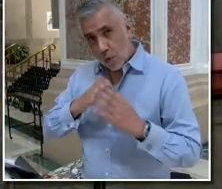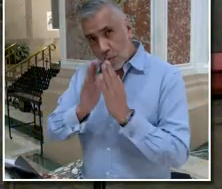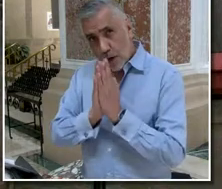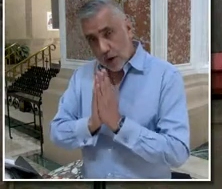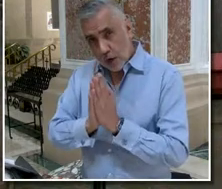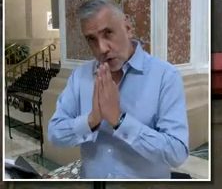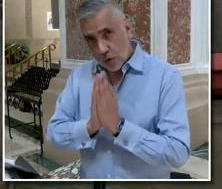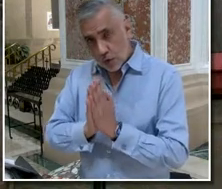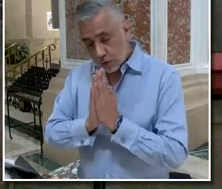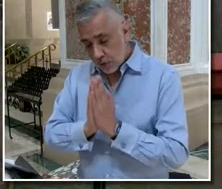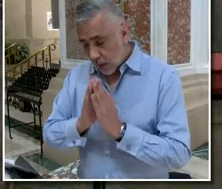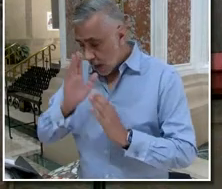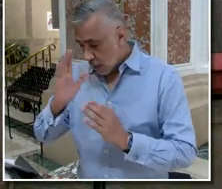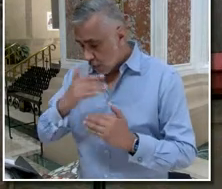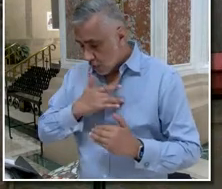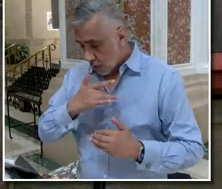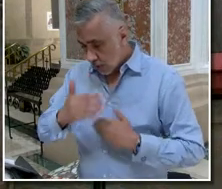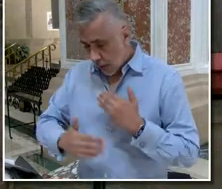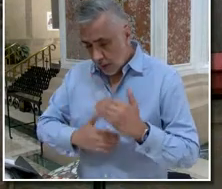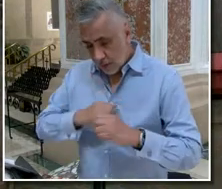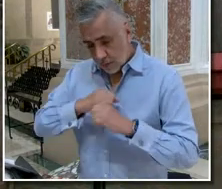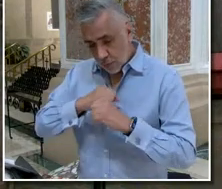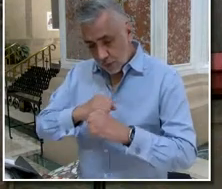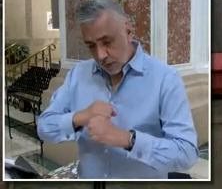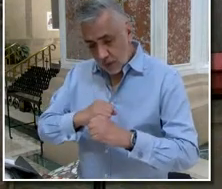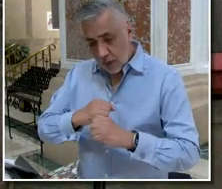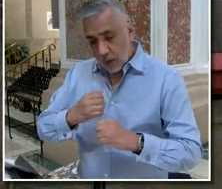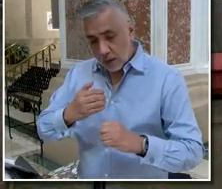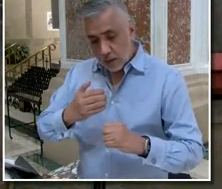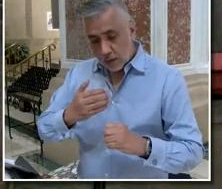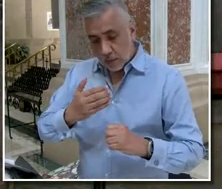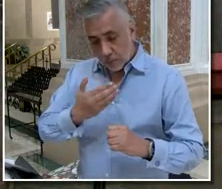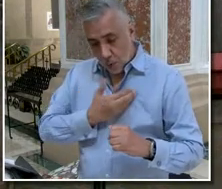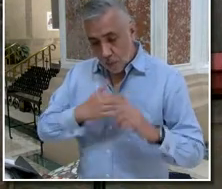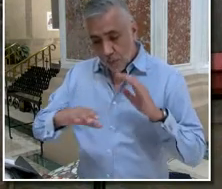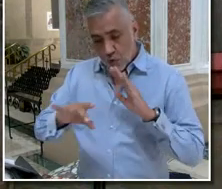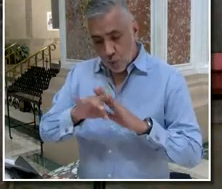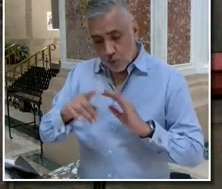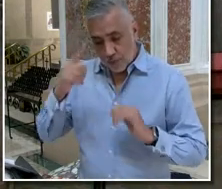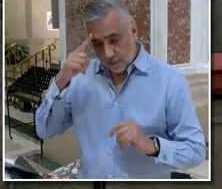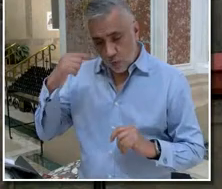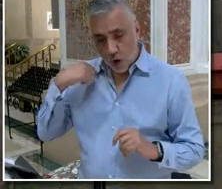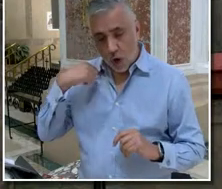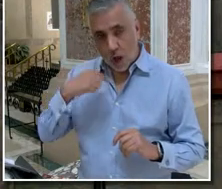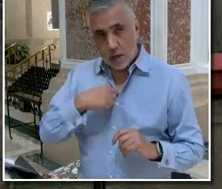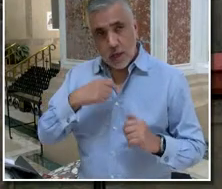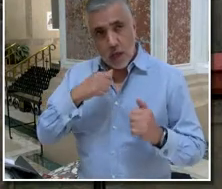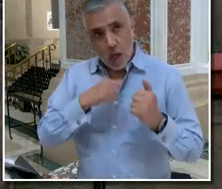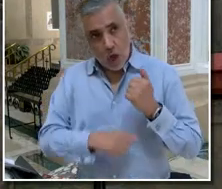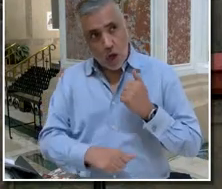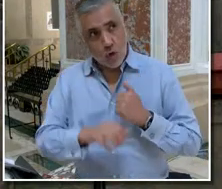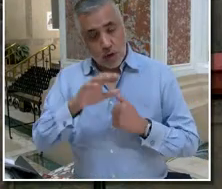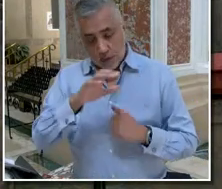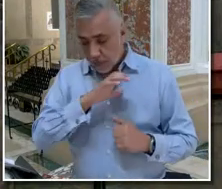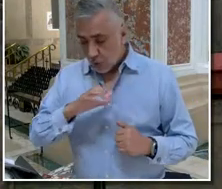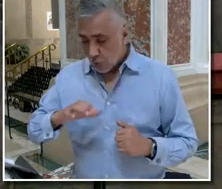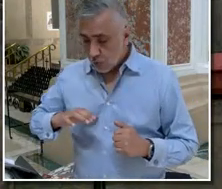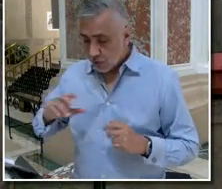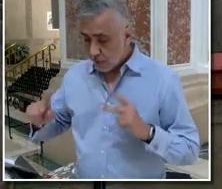prayers, and in your kindness protect the Pope chosen for us, that under him the Christian